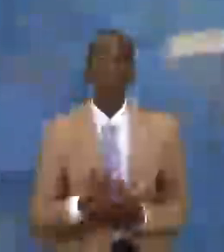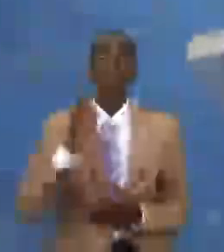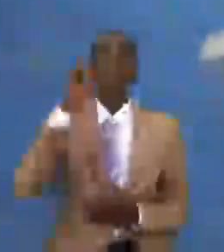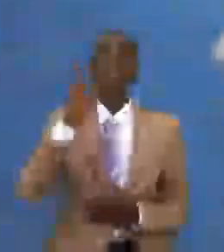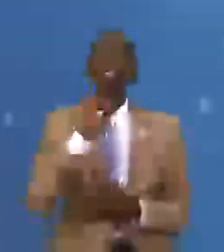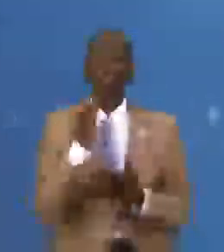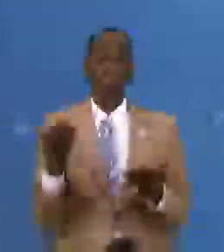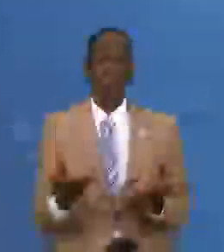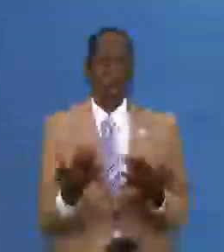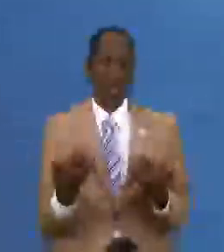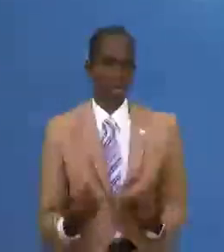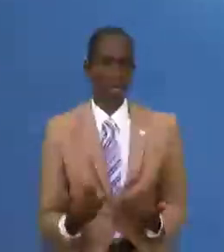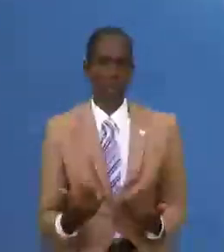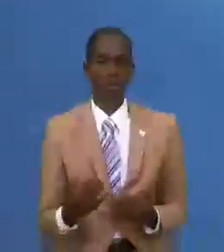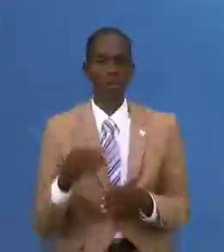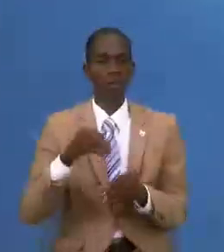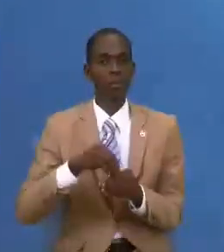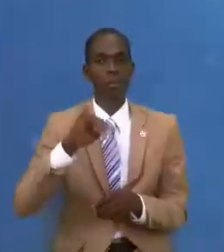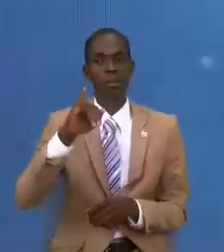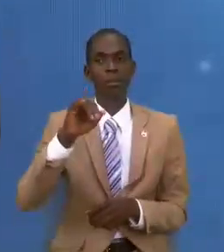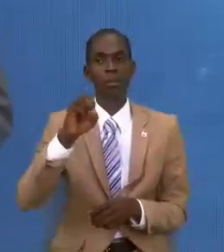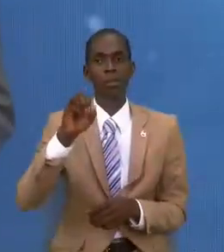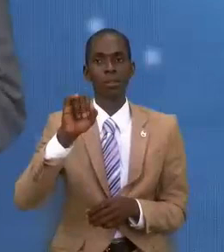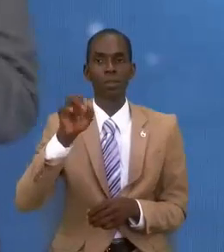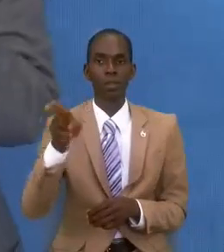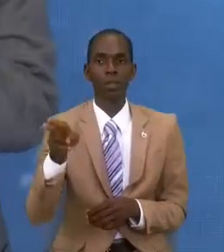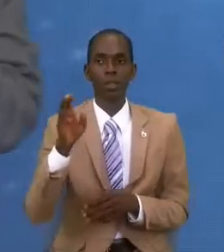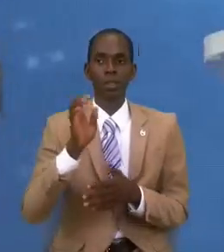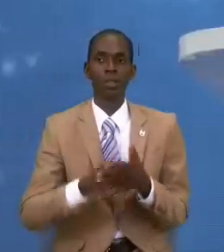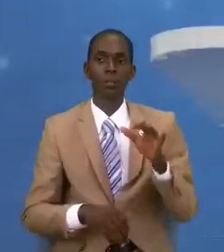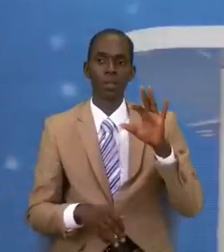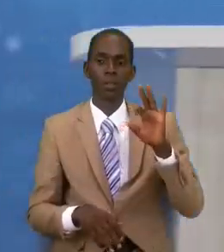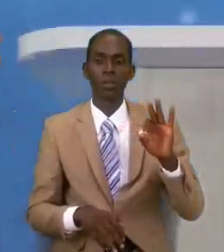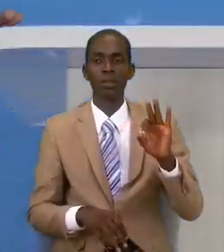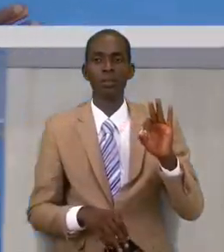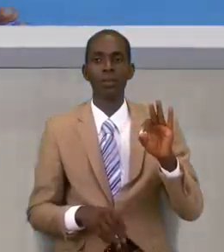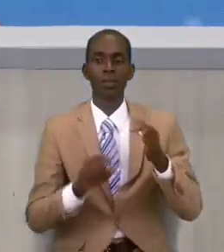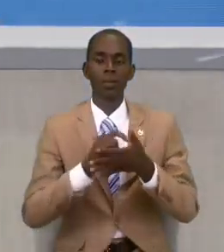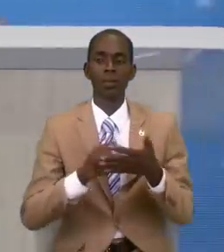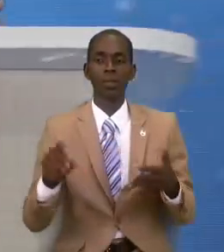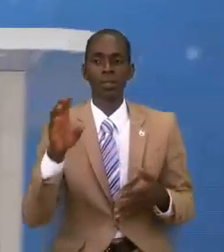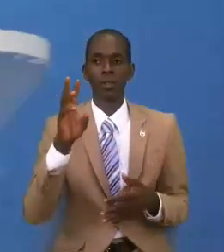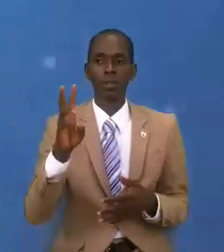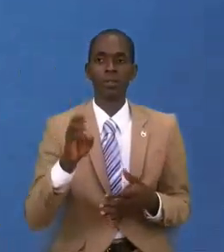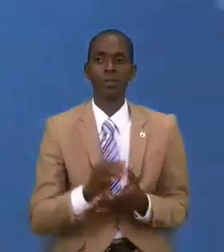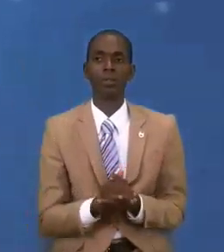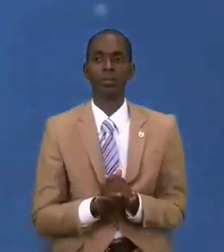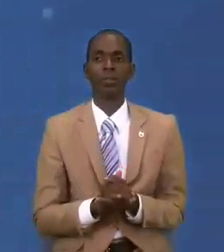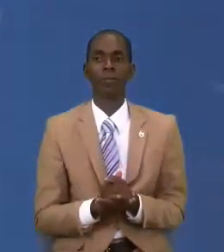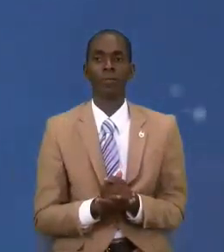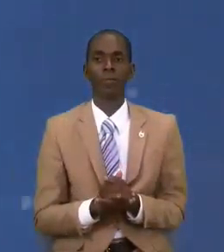9, and I'm reading from verse 6. Isaiah chapter 9, we're reading from verse 6. It says,